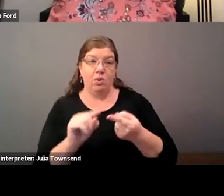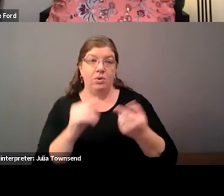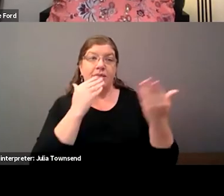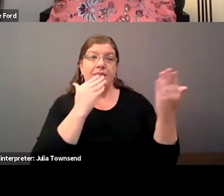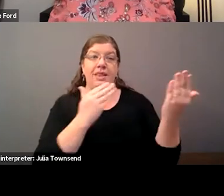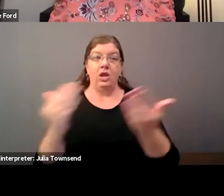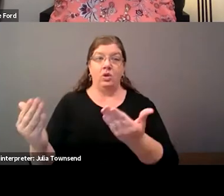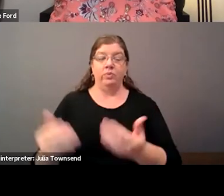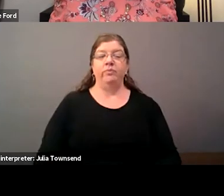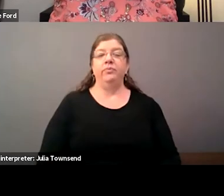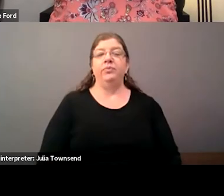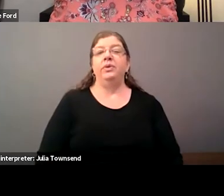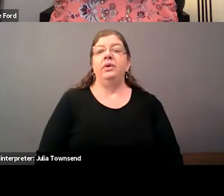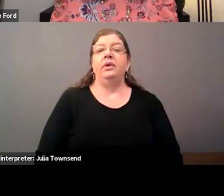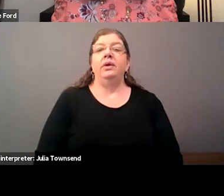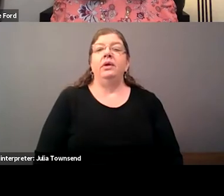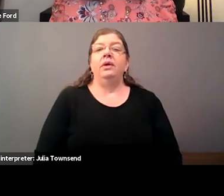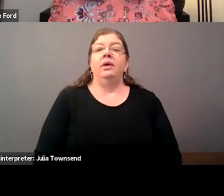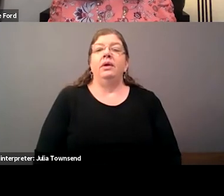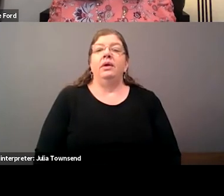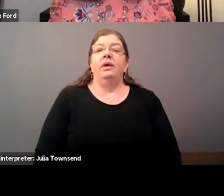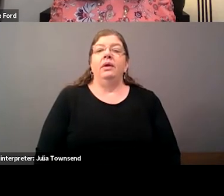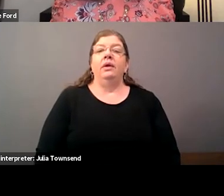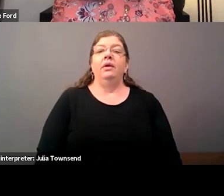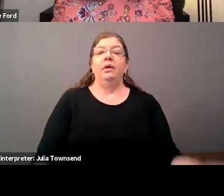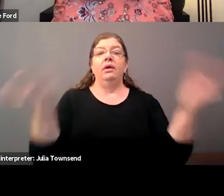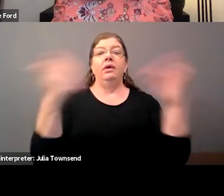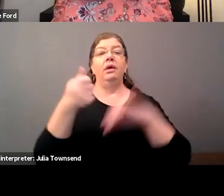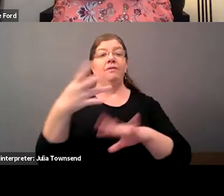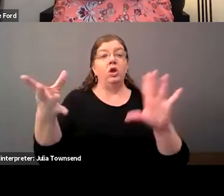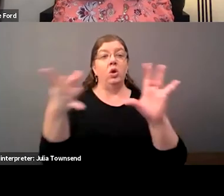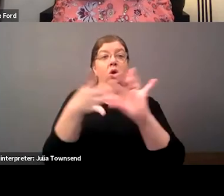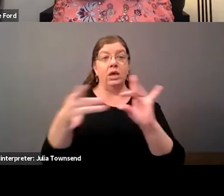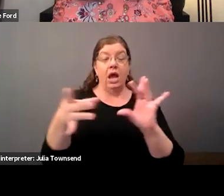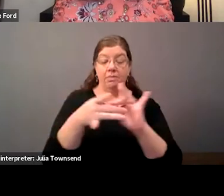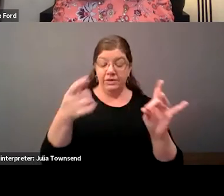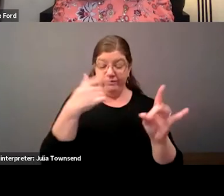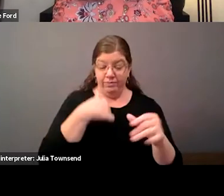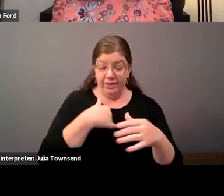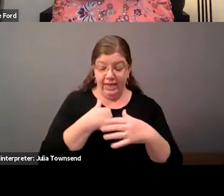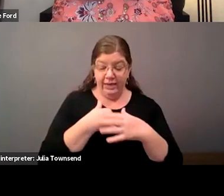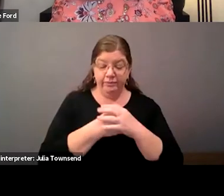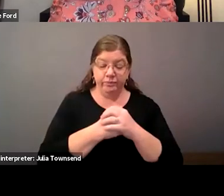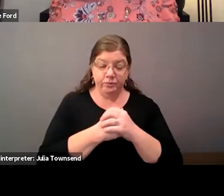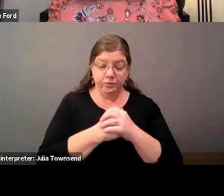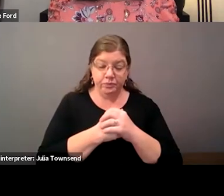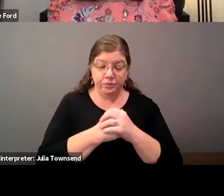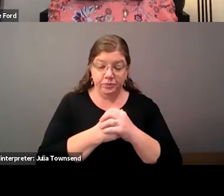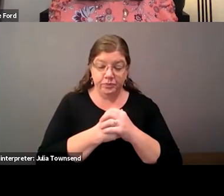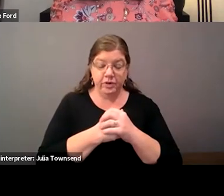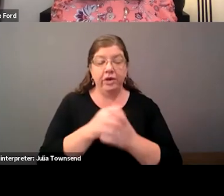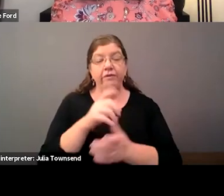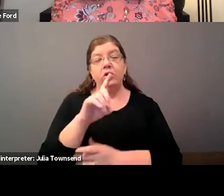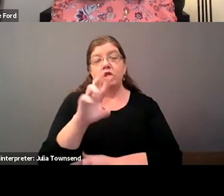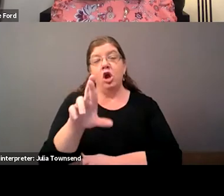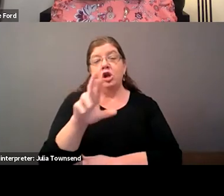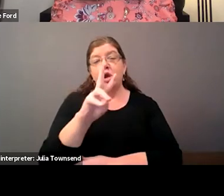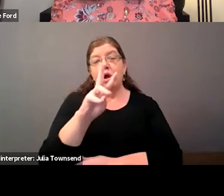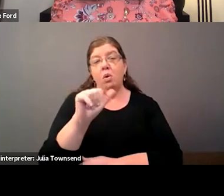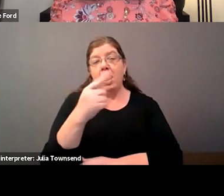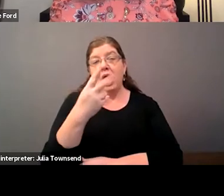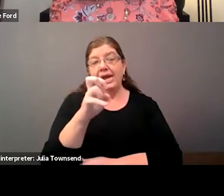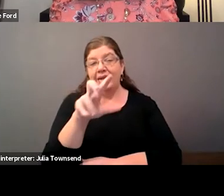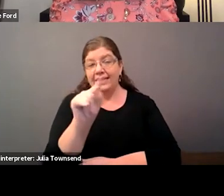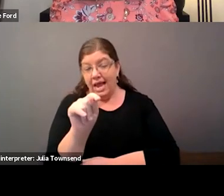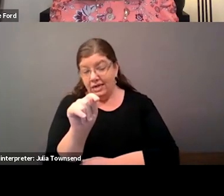oh thank you so much uh just a few comments and questions from me uh first of all for dr wagoneck i i